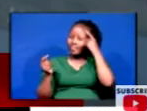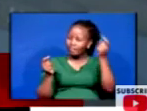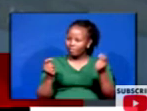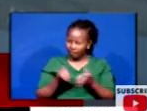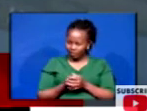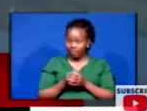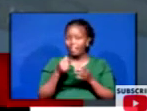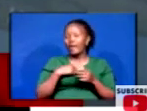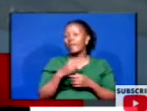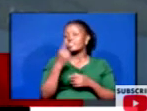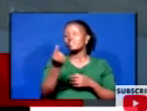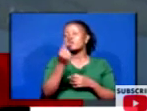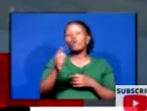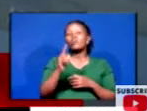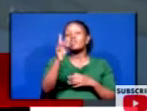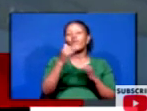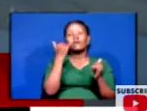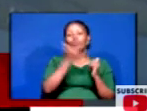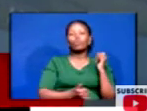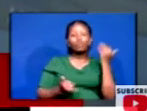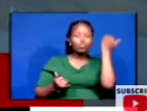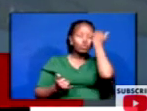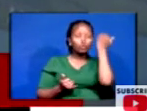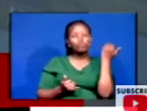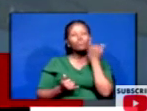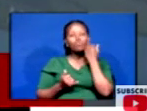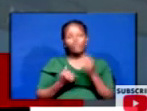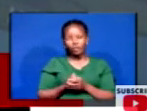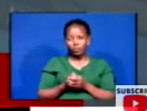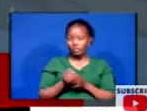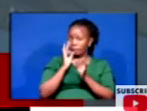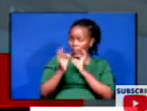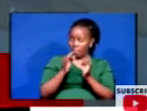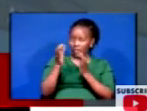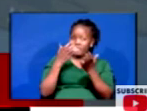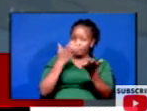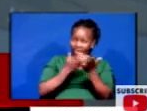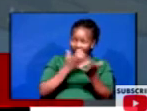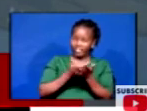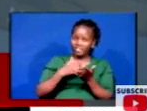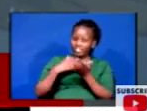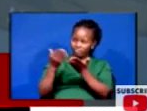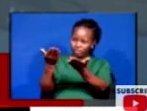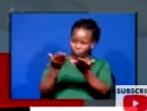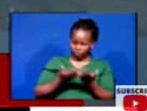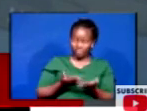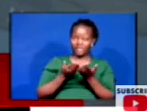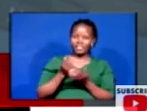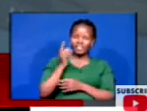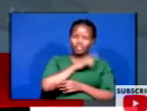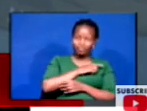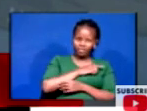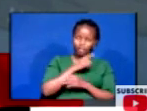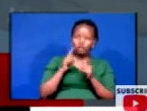one conclusion the court can make, that if this evidence has been presented to us and they want